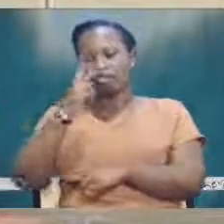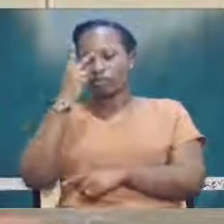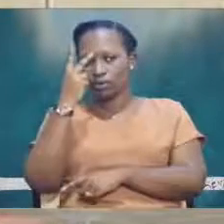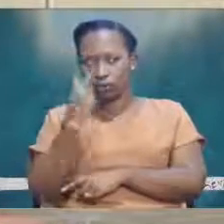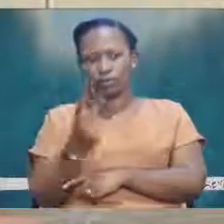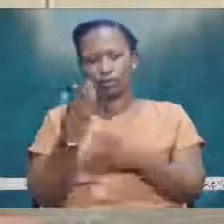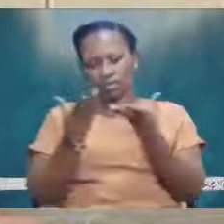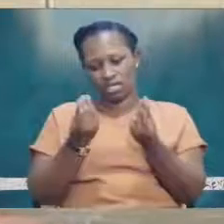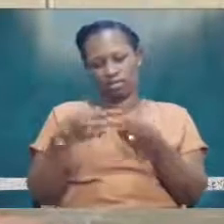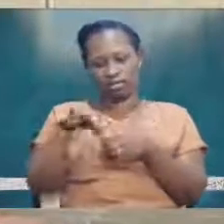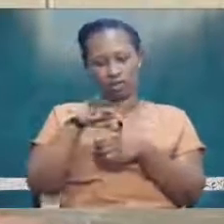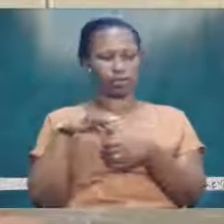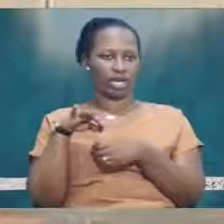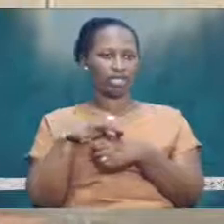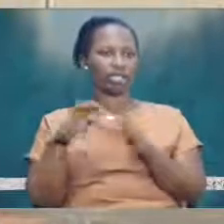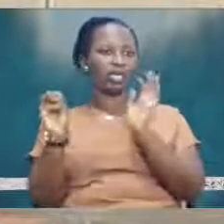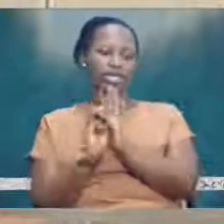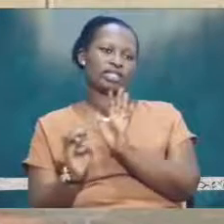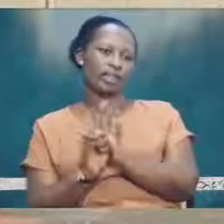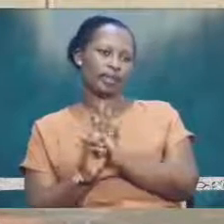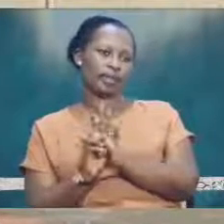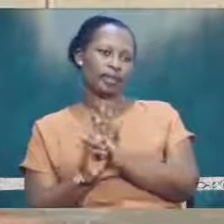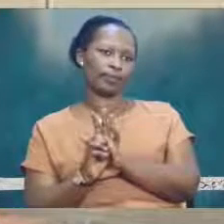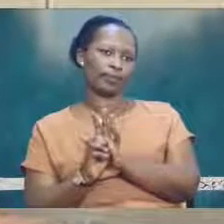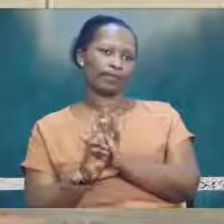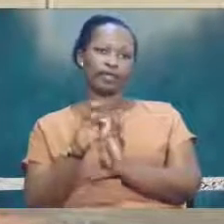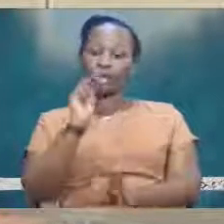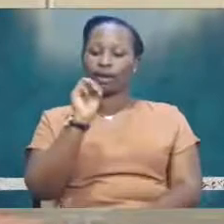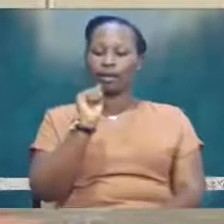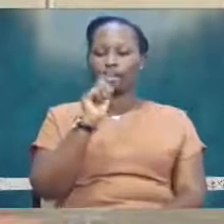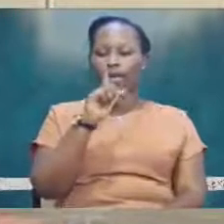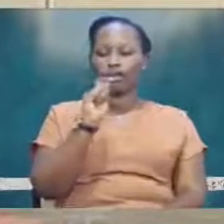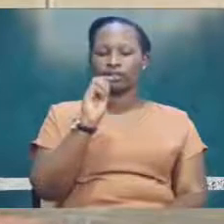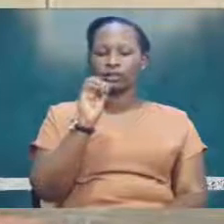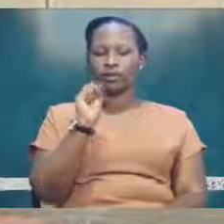simple sugars. Take an example. Maltose